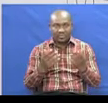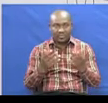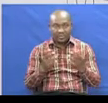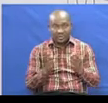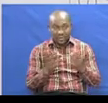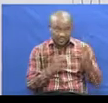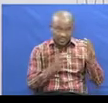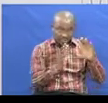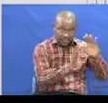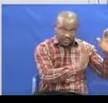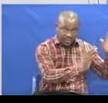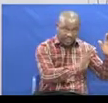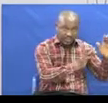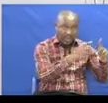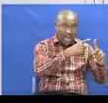2.